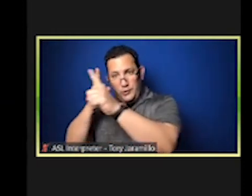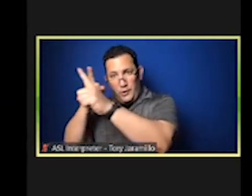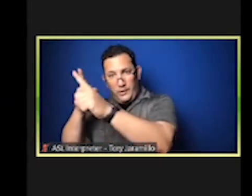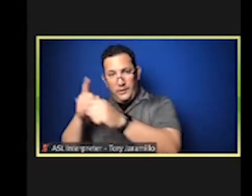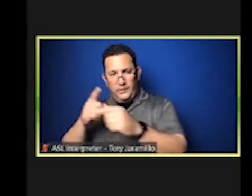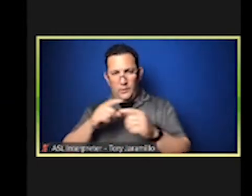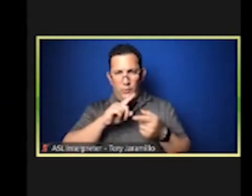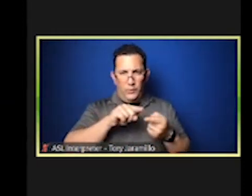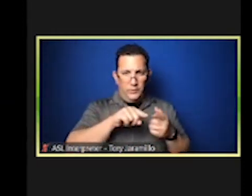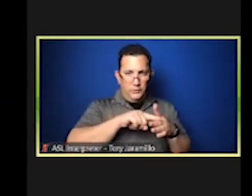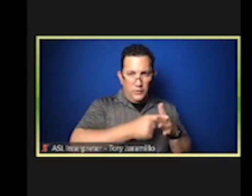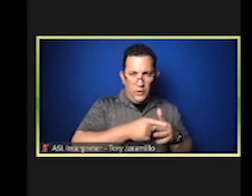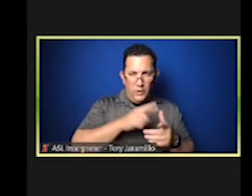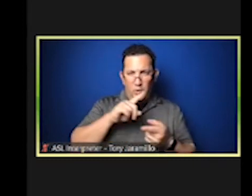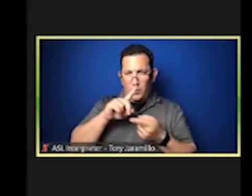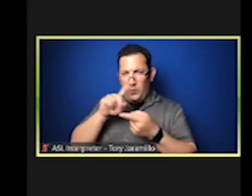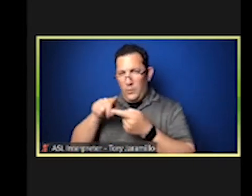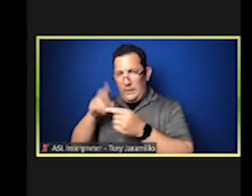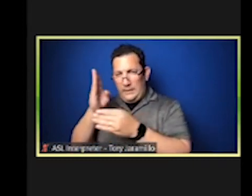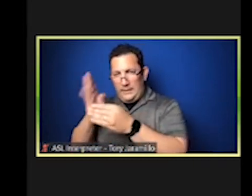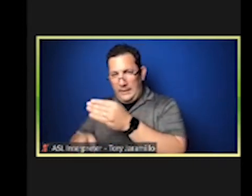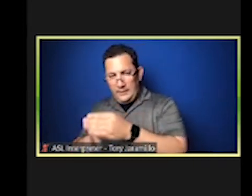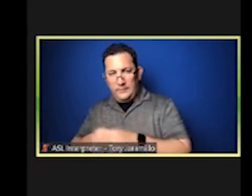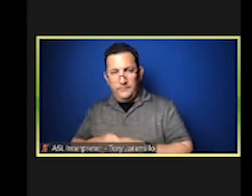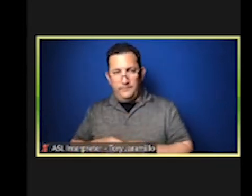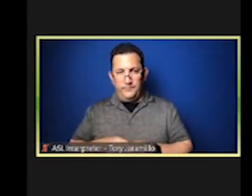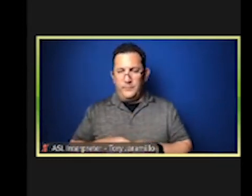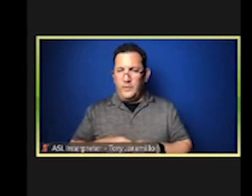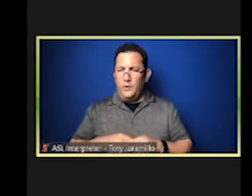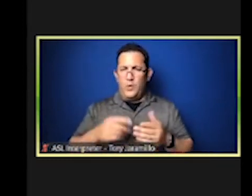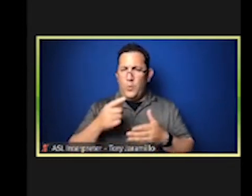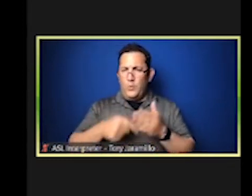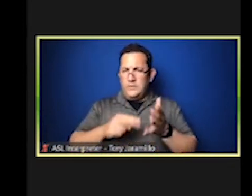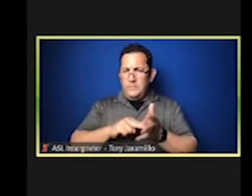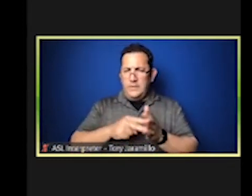about actual and overall grade, what those mean.